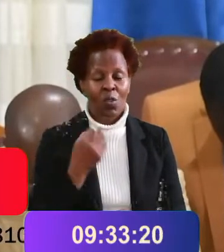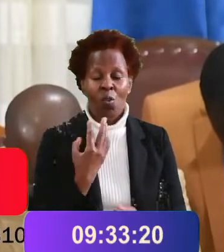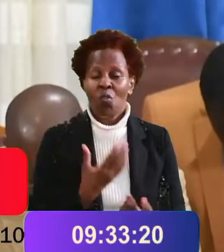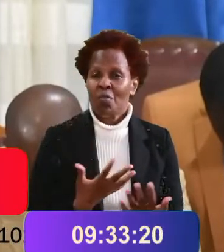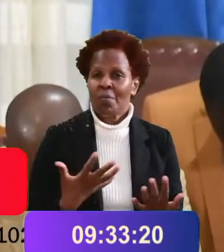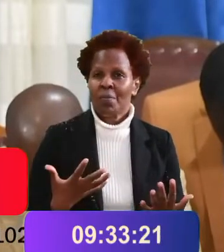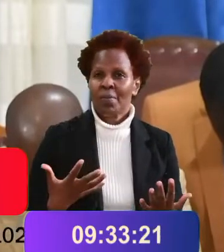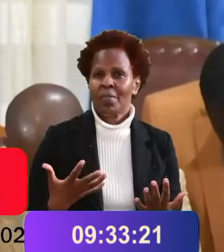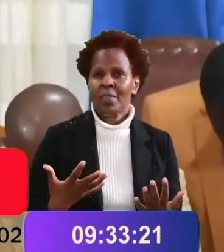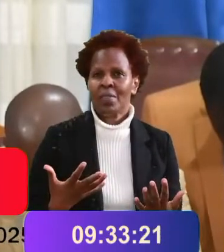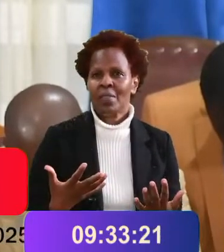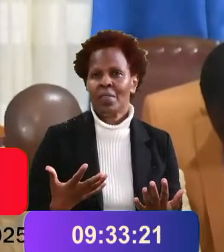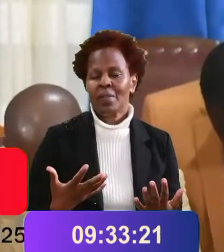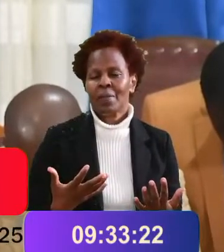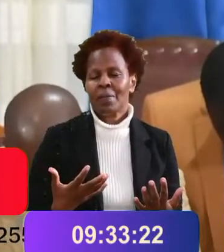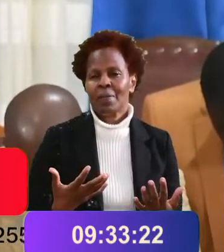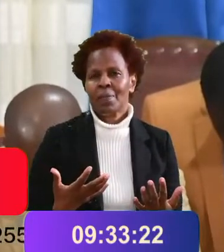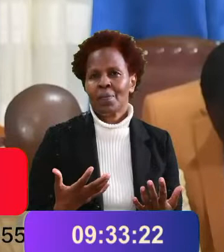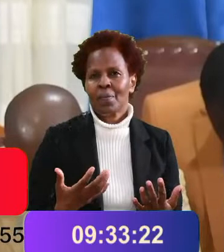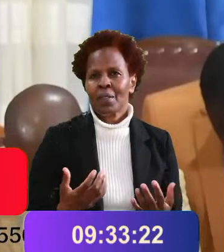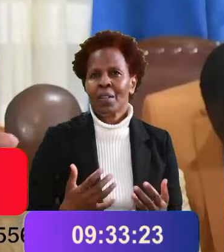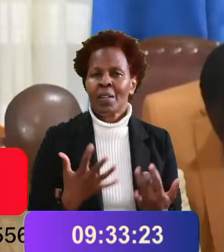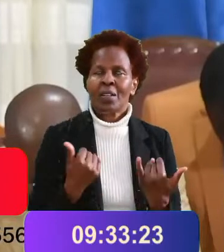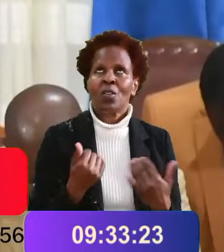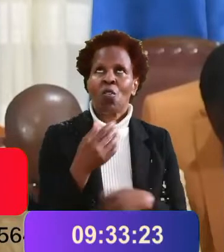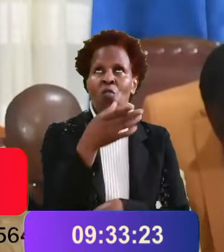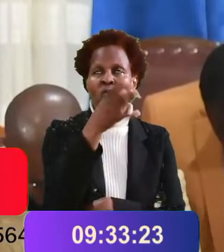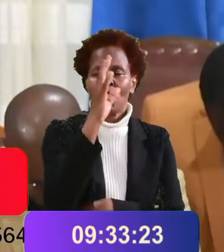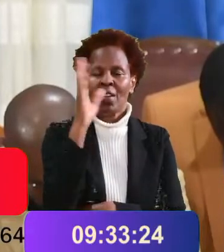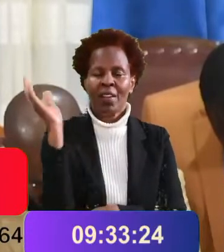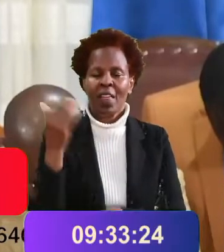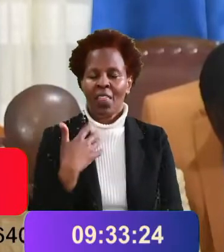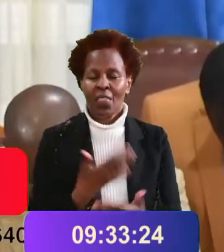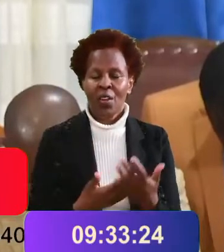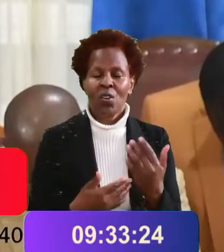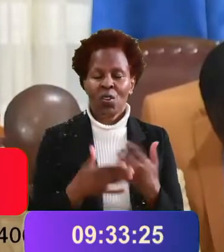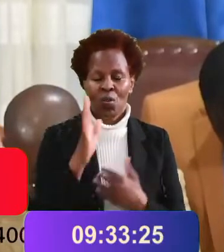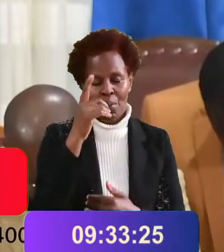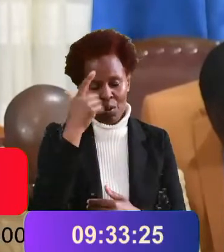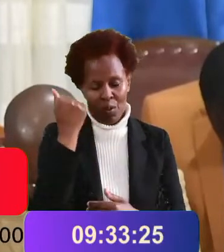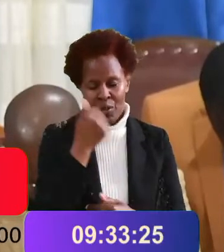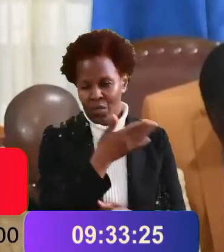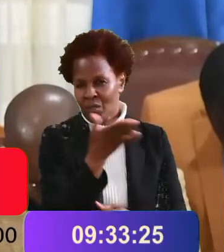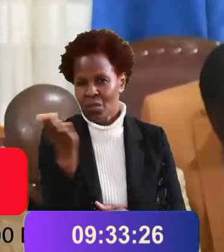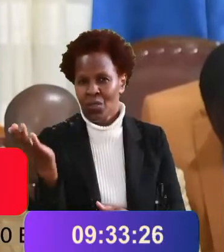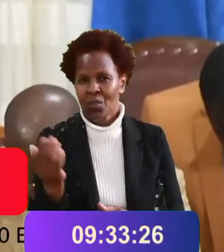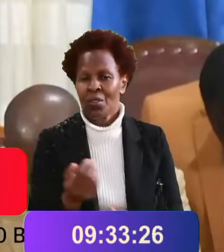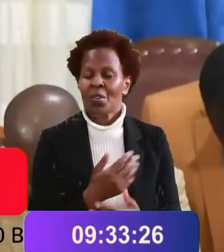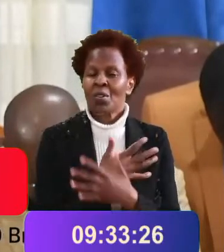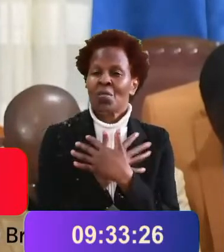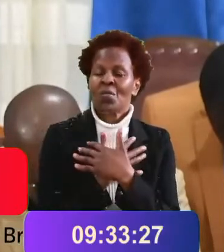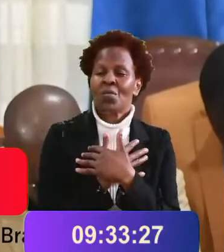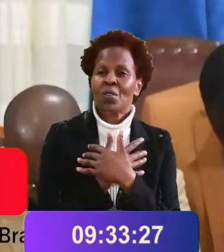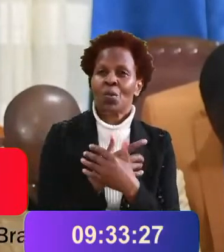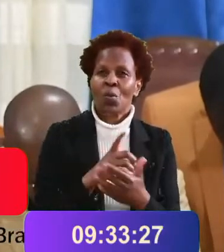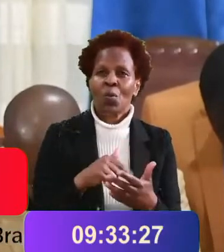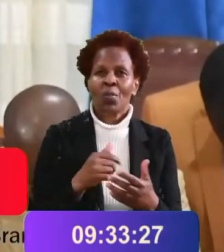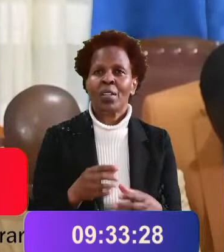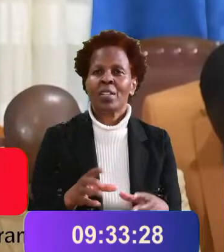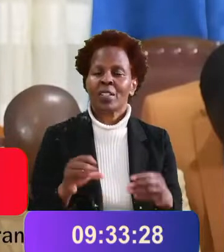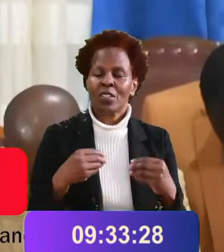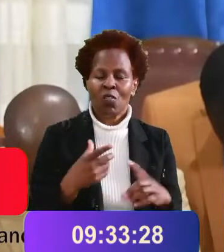circumstances. And now, Father, I thank you for the gains that these, your daughters and sons, have experienced from your